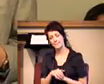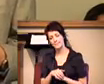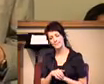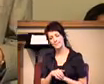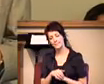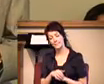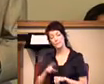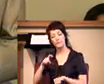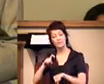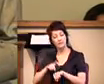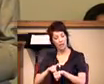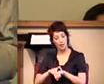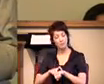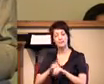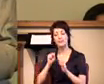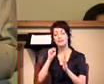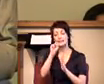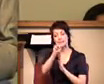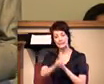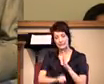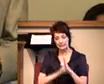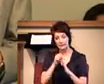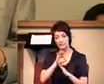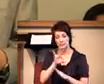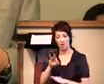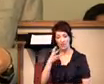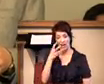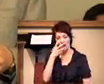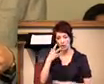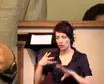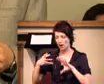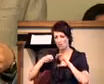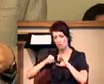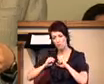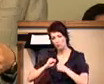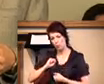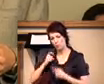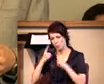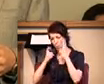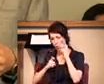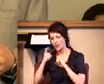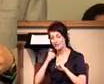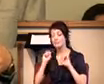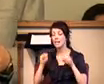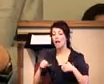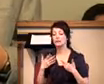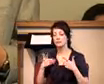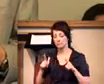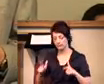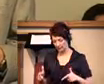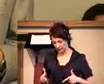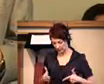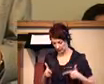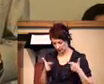and there are times, there are seasons of anger, seasons of mourning, that we're able to live it, move